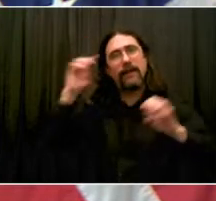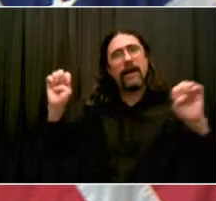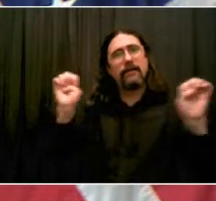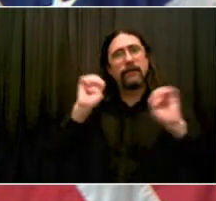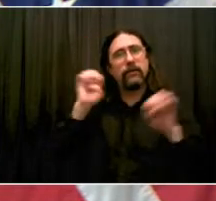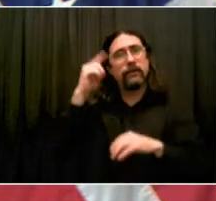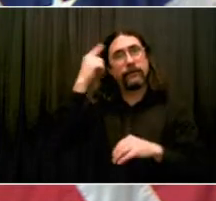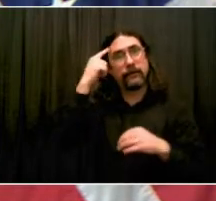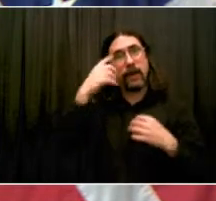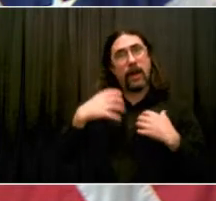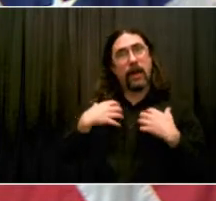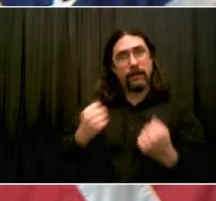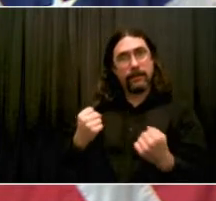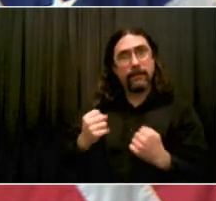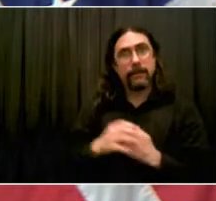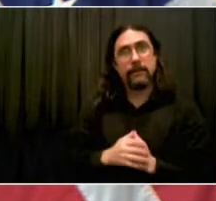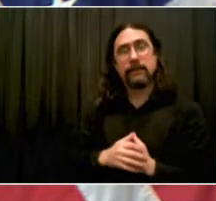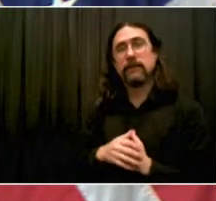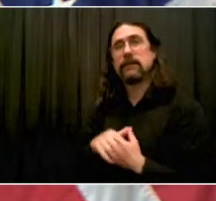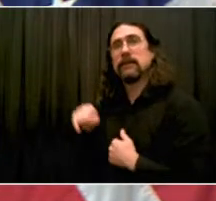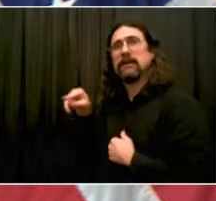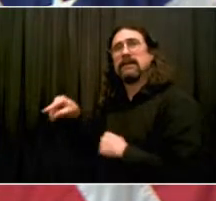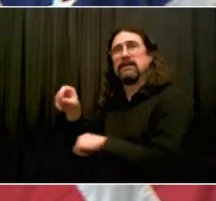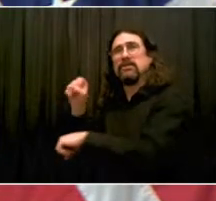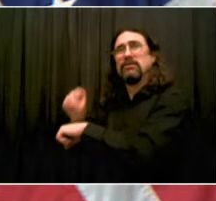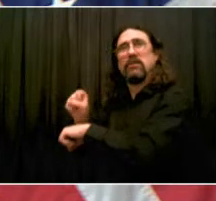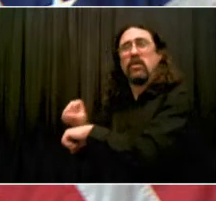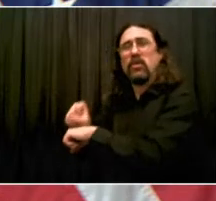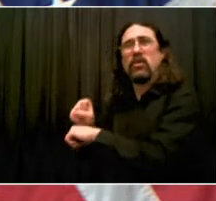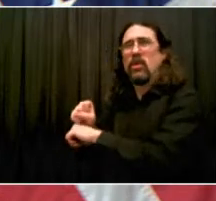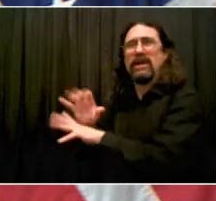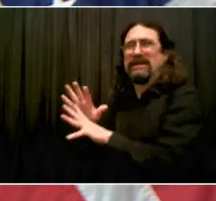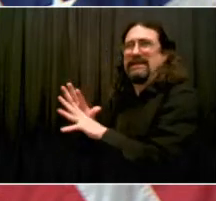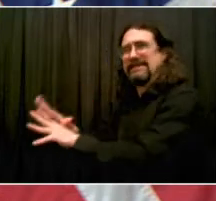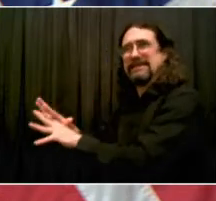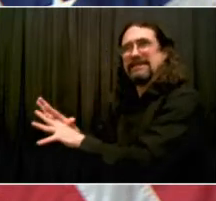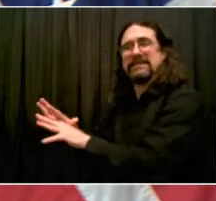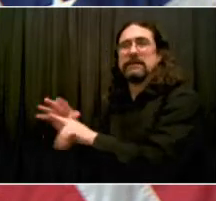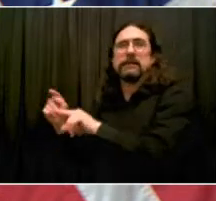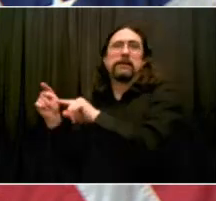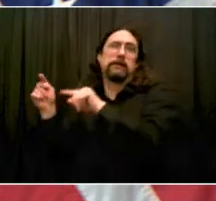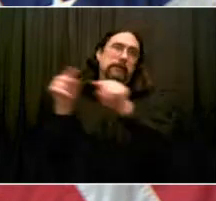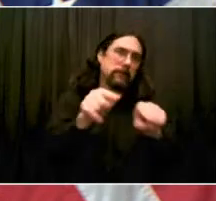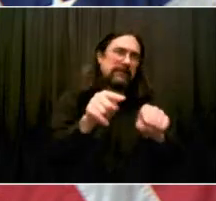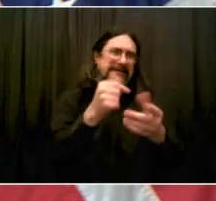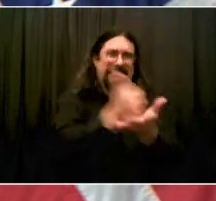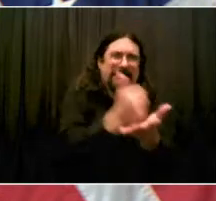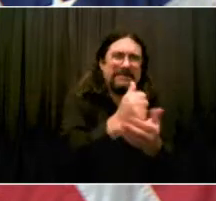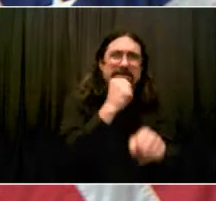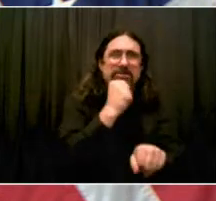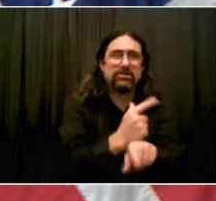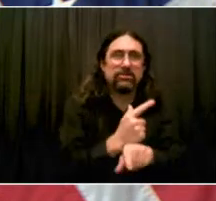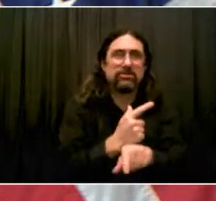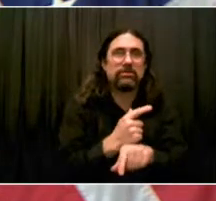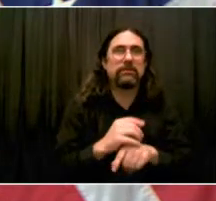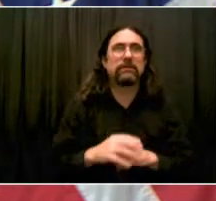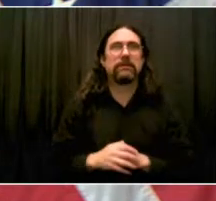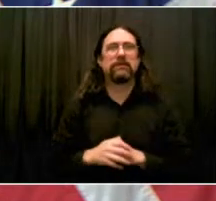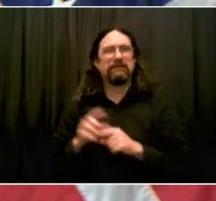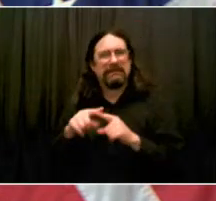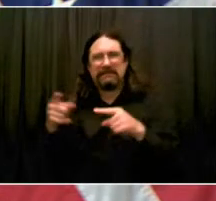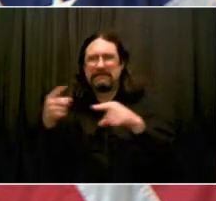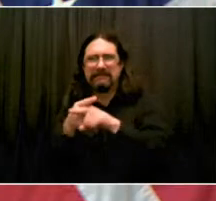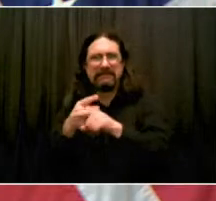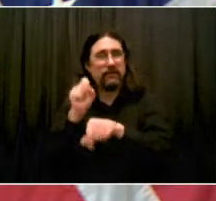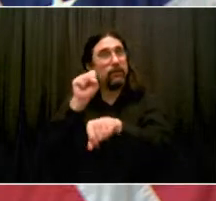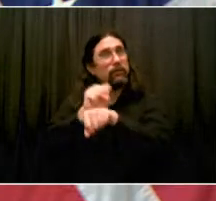needed. A father who yearned to get his daughter the ongoing support that she needed for substance misuse